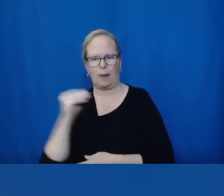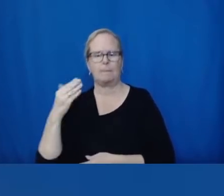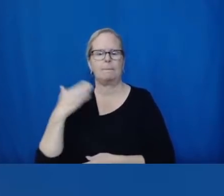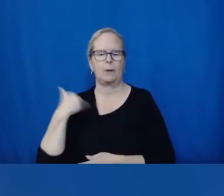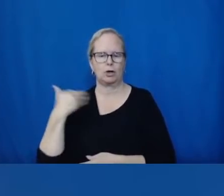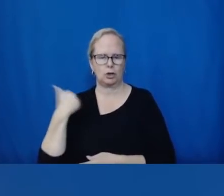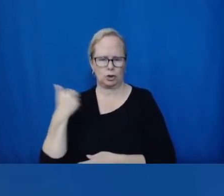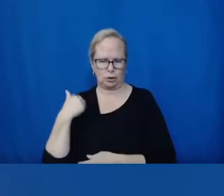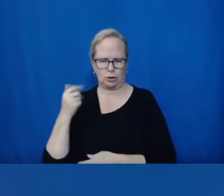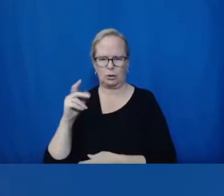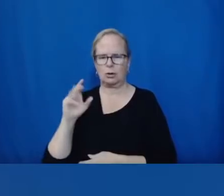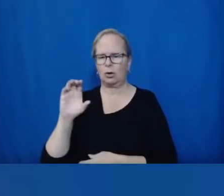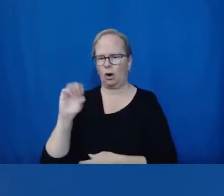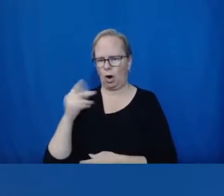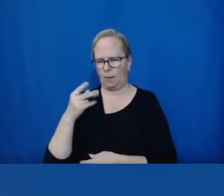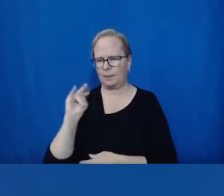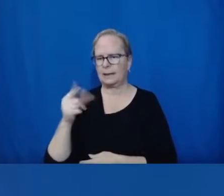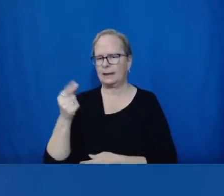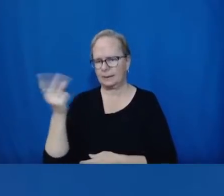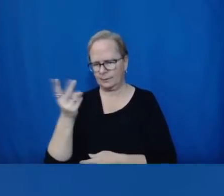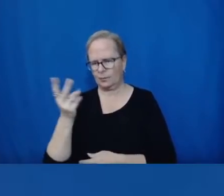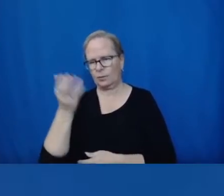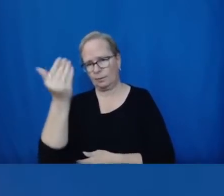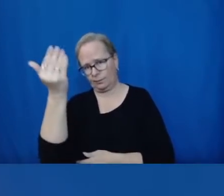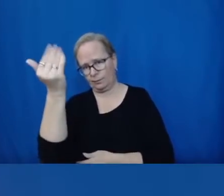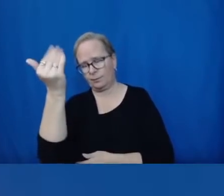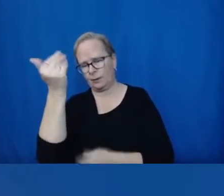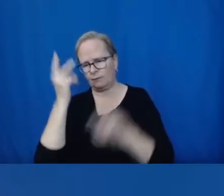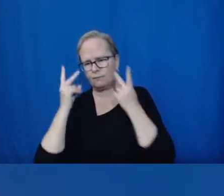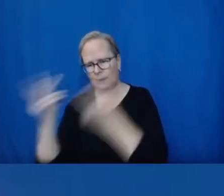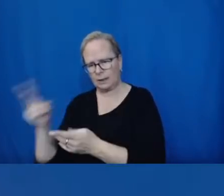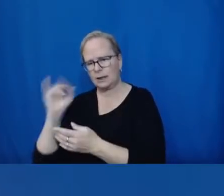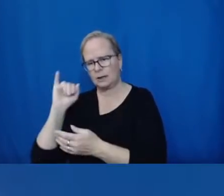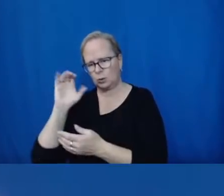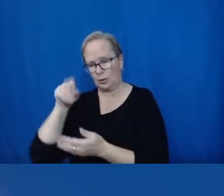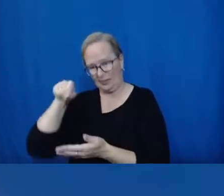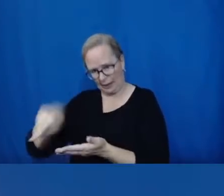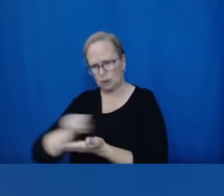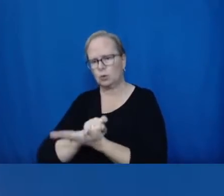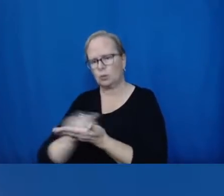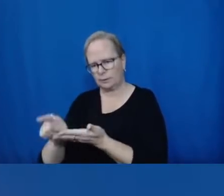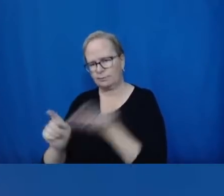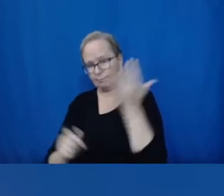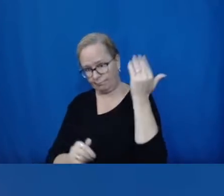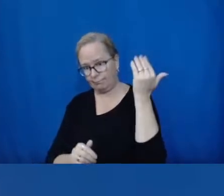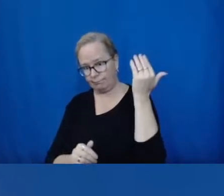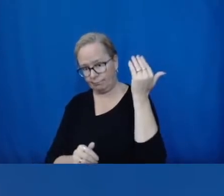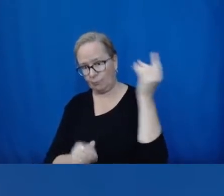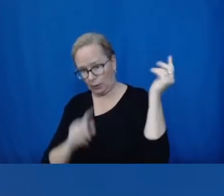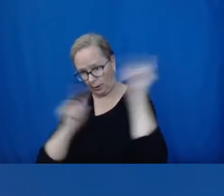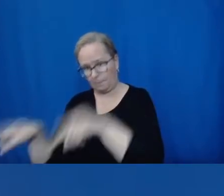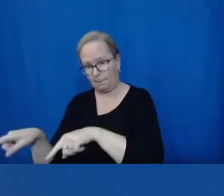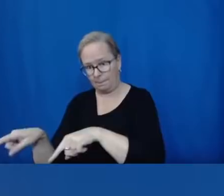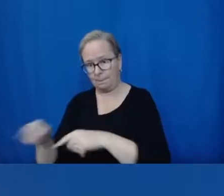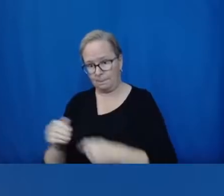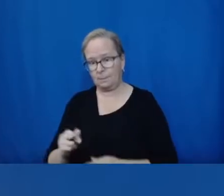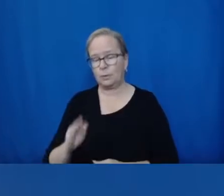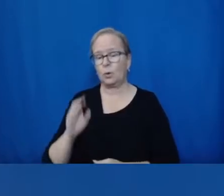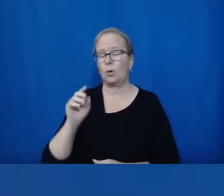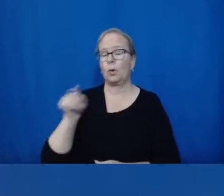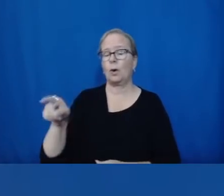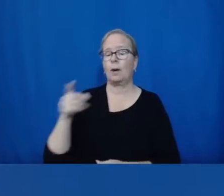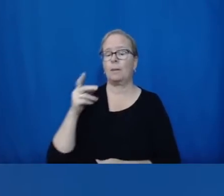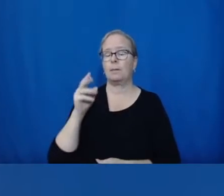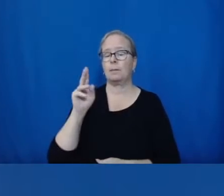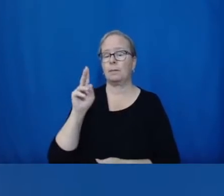Edmonton ICU this week. The beginning of the letter read, "Dear Premier Kenny and Minister Copping, we've been